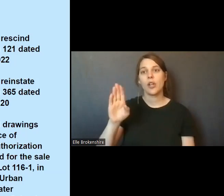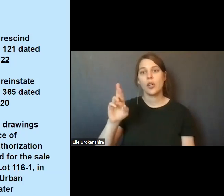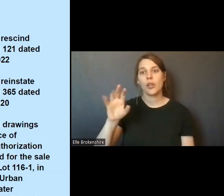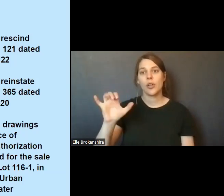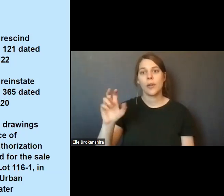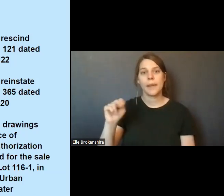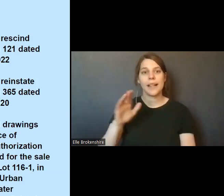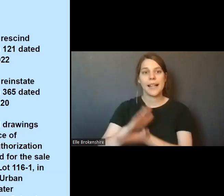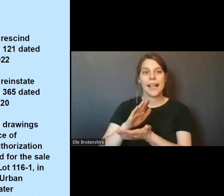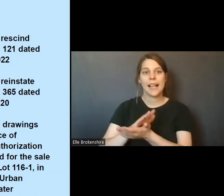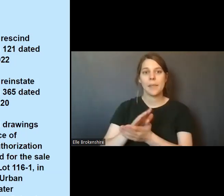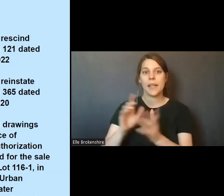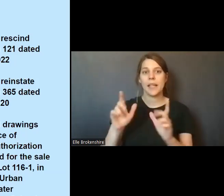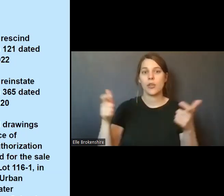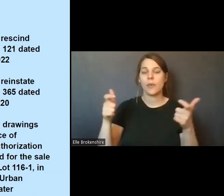Thomas.